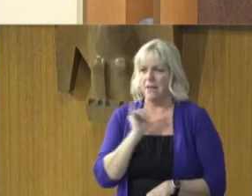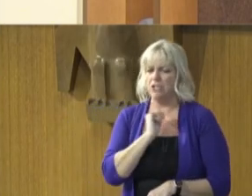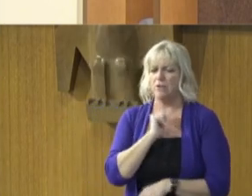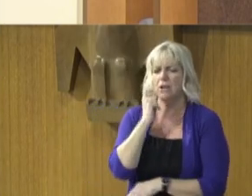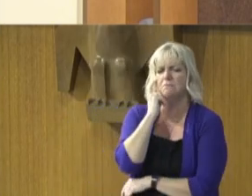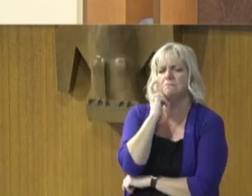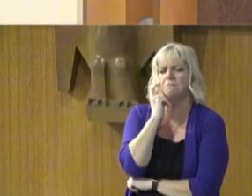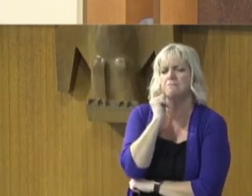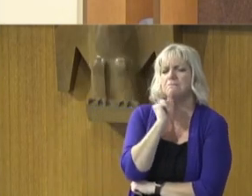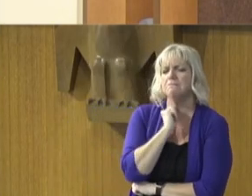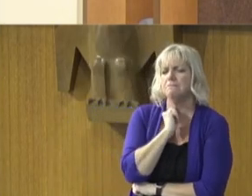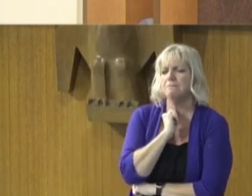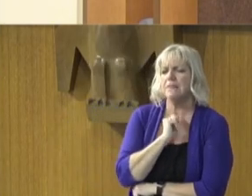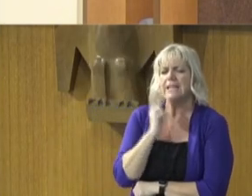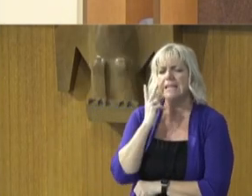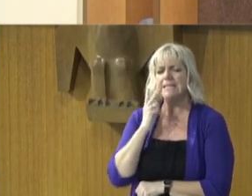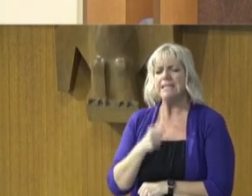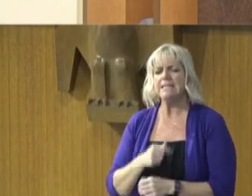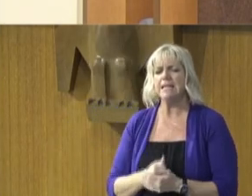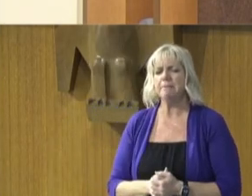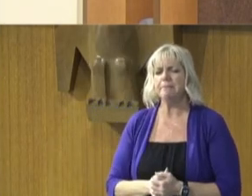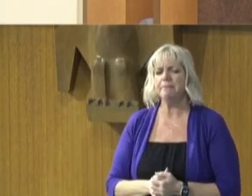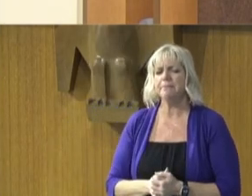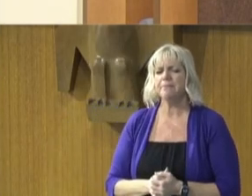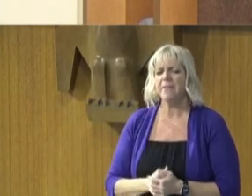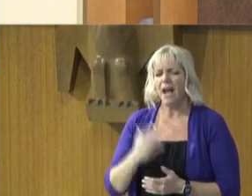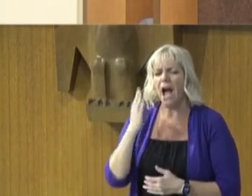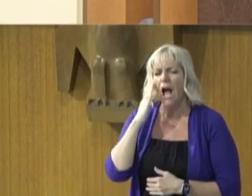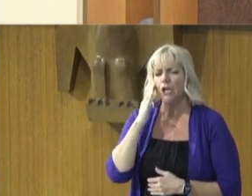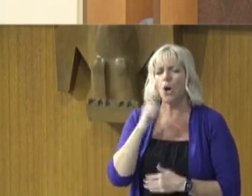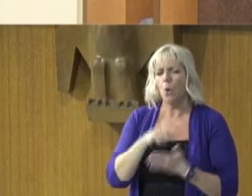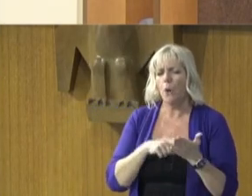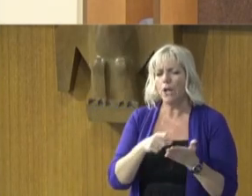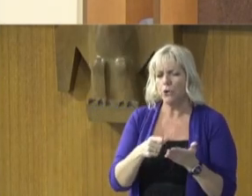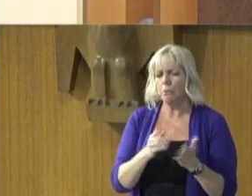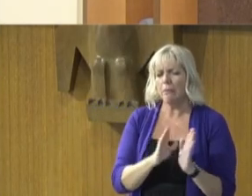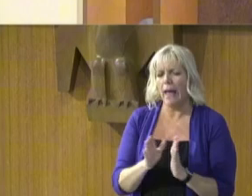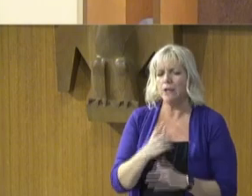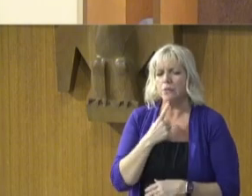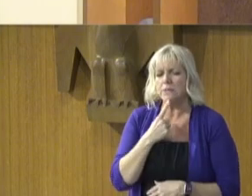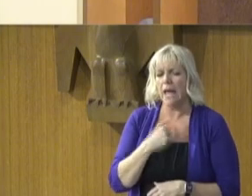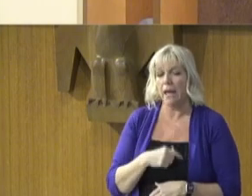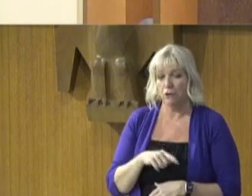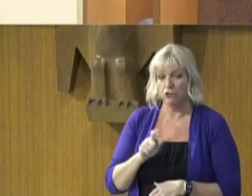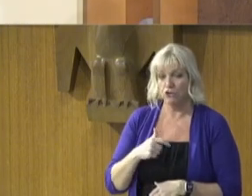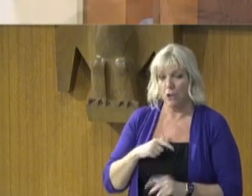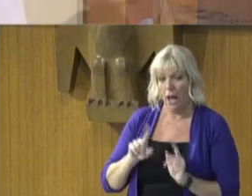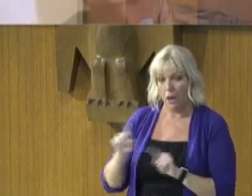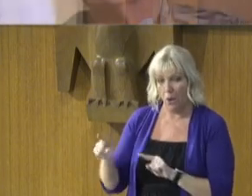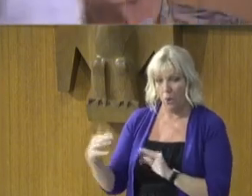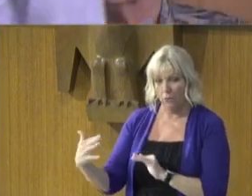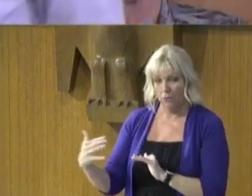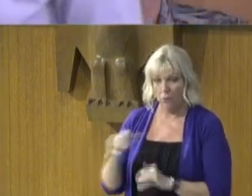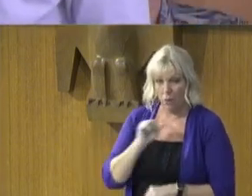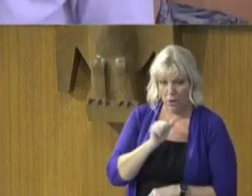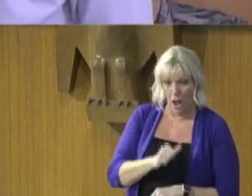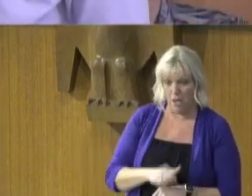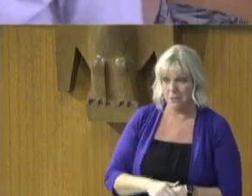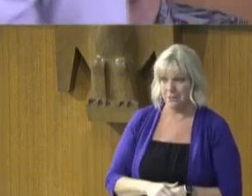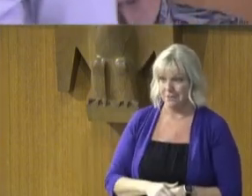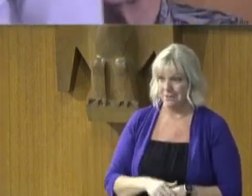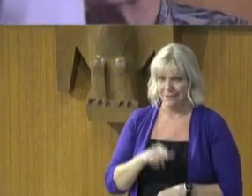He sees Micaiah and flatly states, "Look, I know what you're going to say, so just say it. Should I go to Ramoth Gilead or not?"